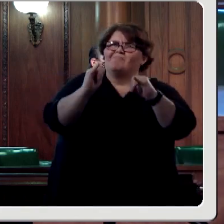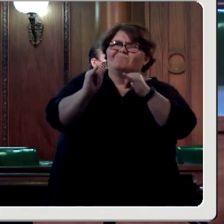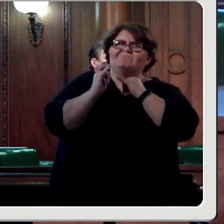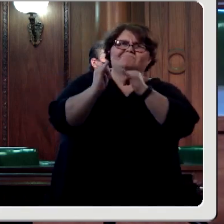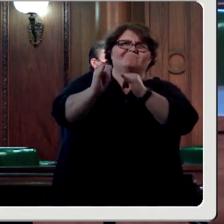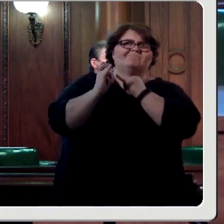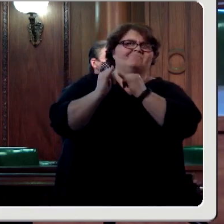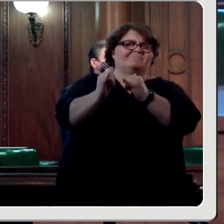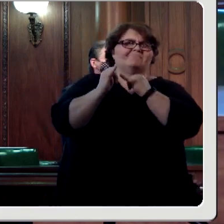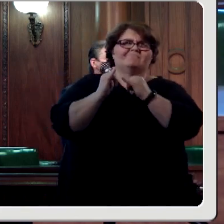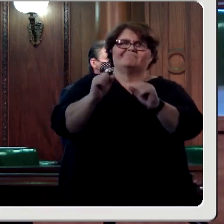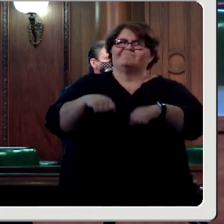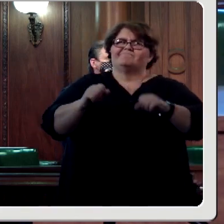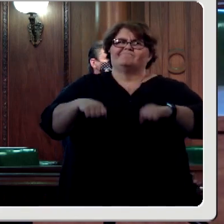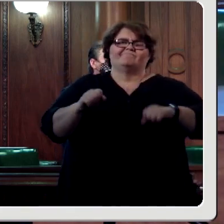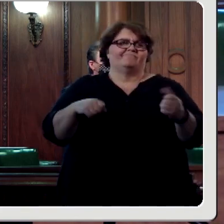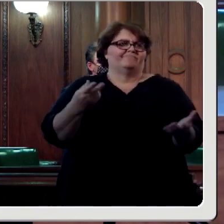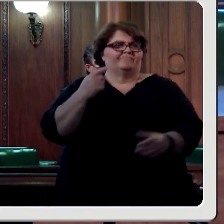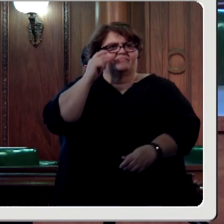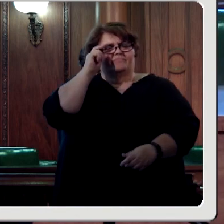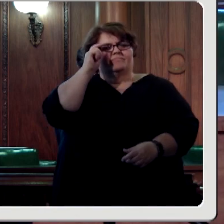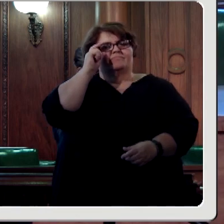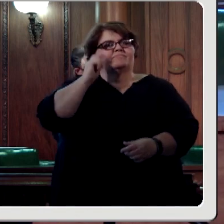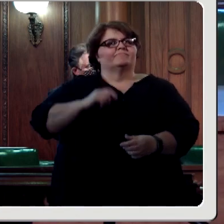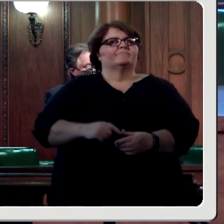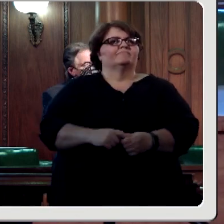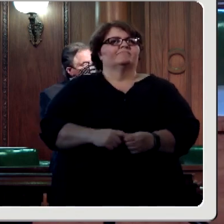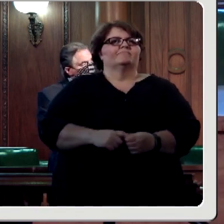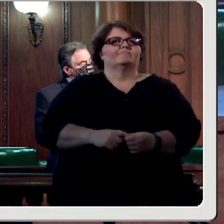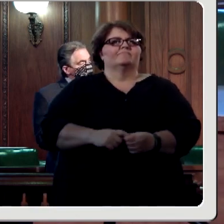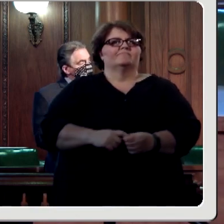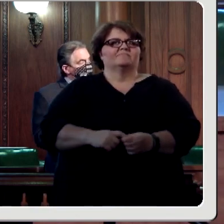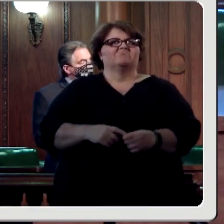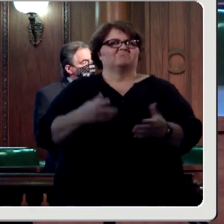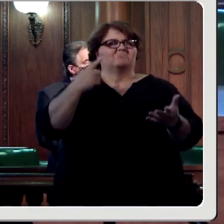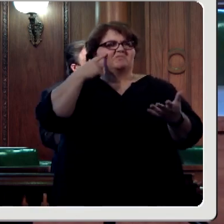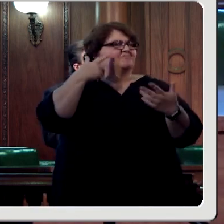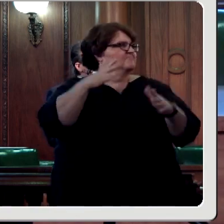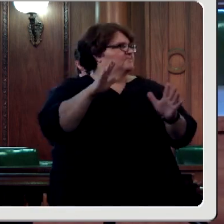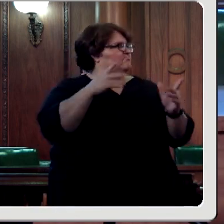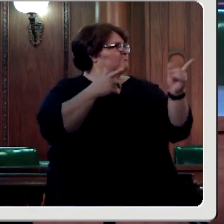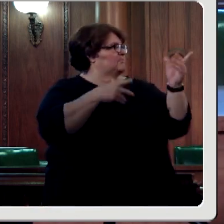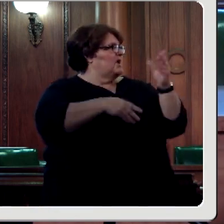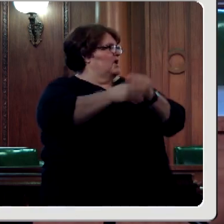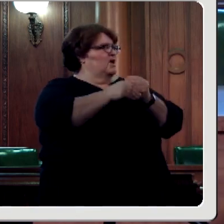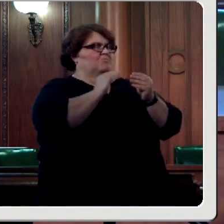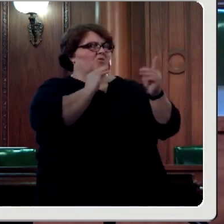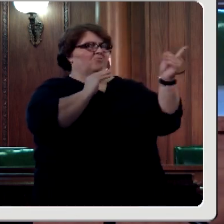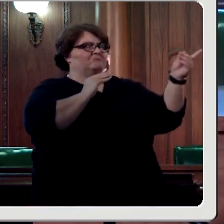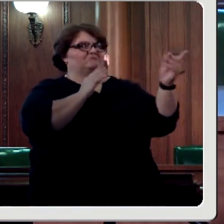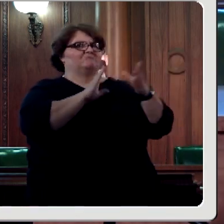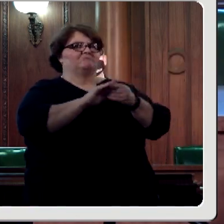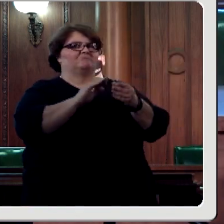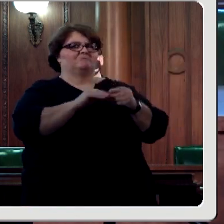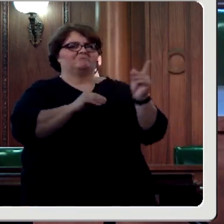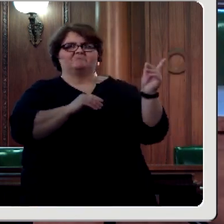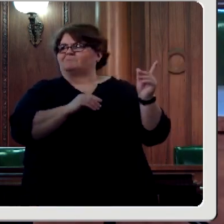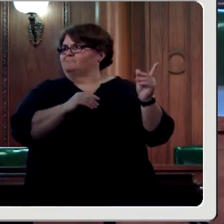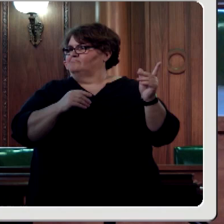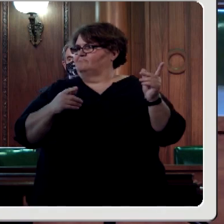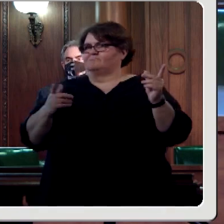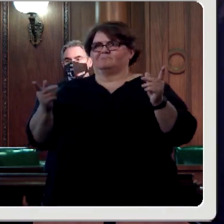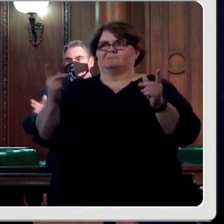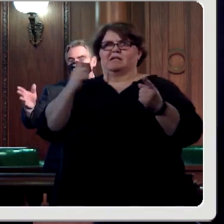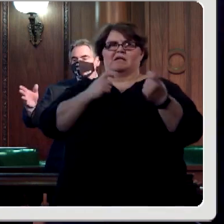So with that, I will stop talking and invite you to come back up for questions. Great. Questions for Dr.